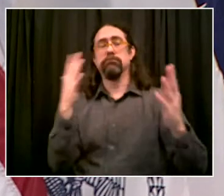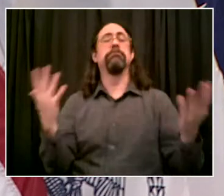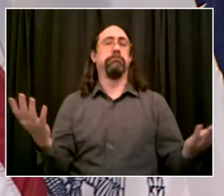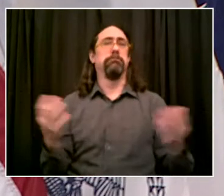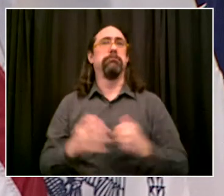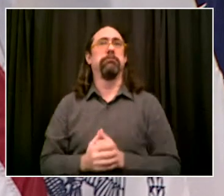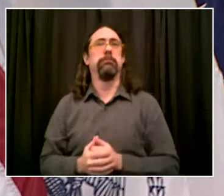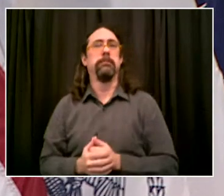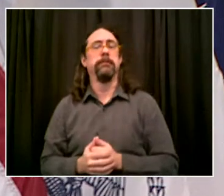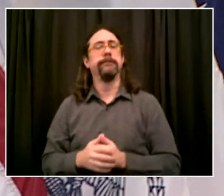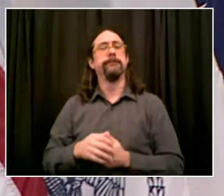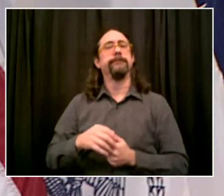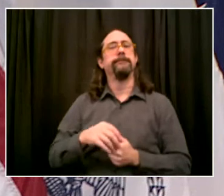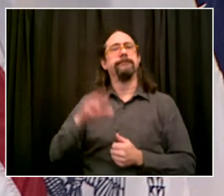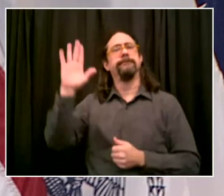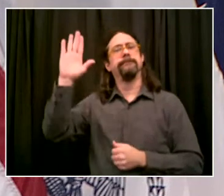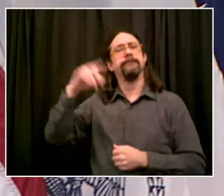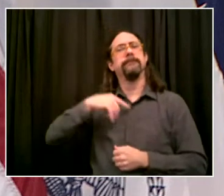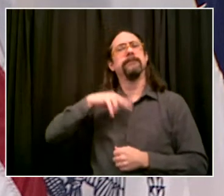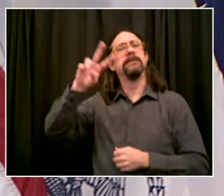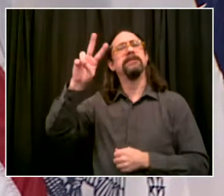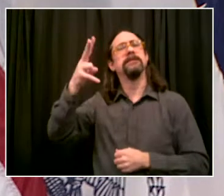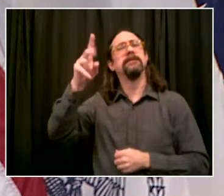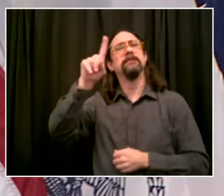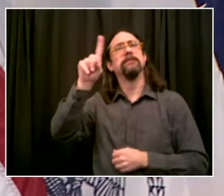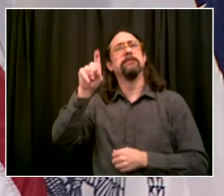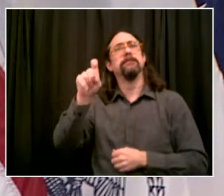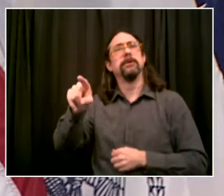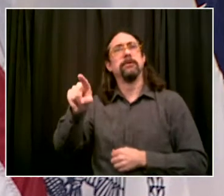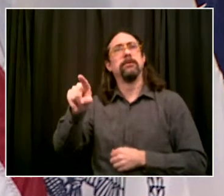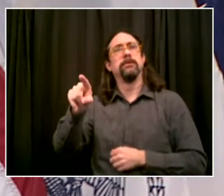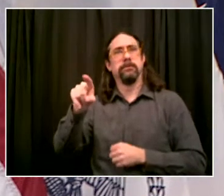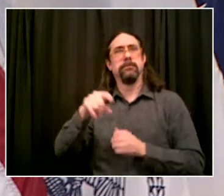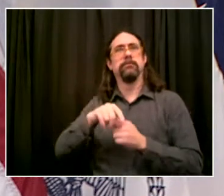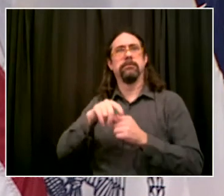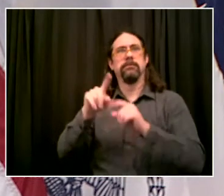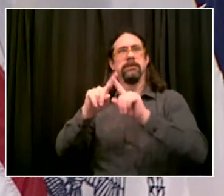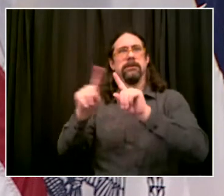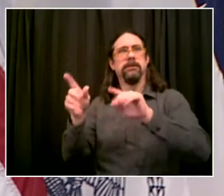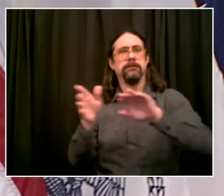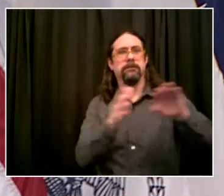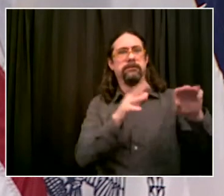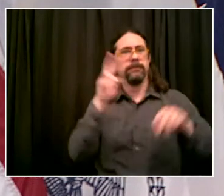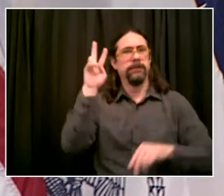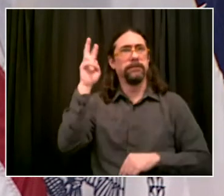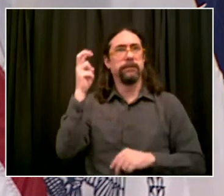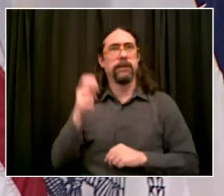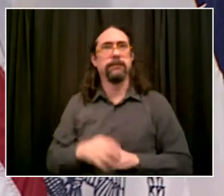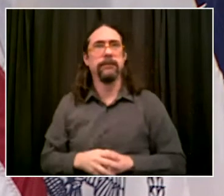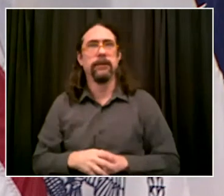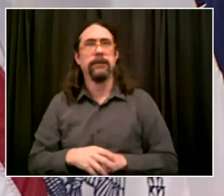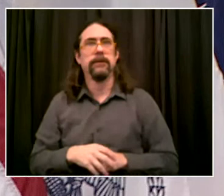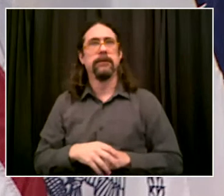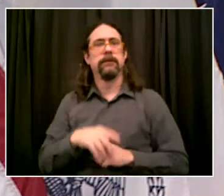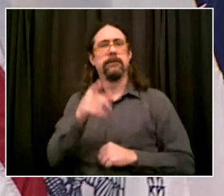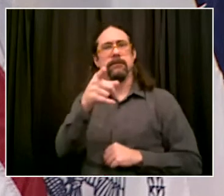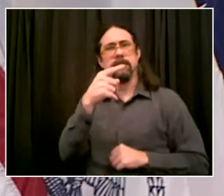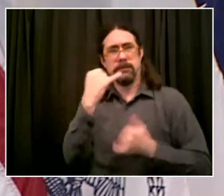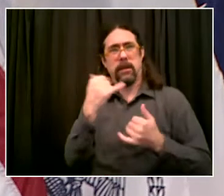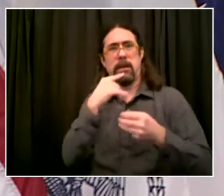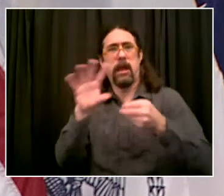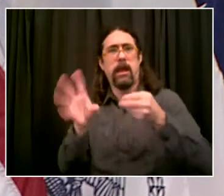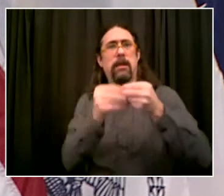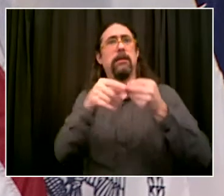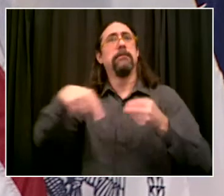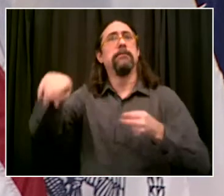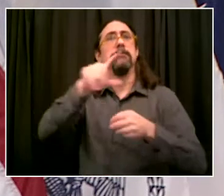public when they look at this and they say, okay, someone who is 60, 61, 62, who has a pre-existing condition,